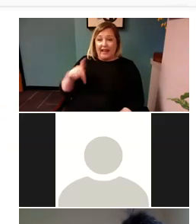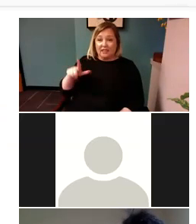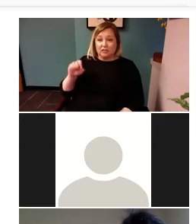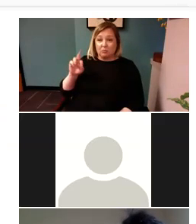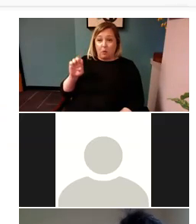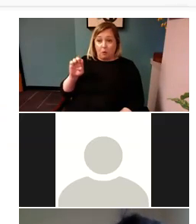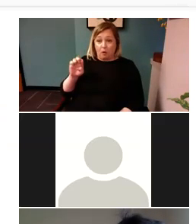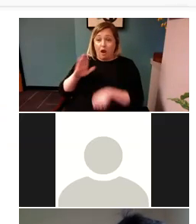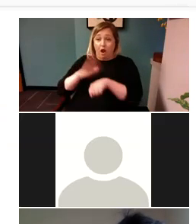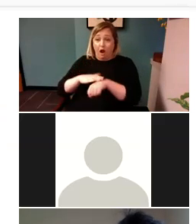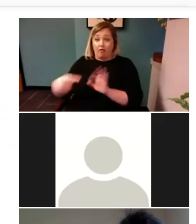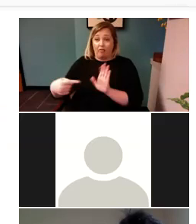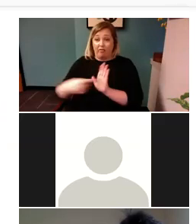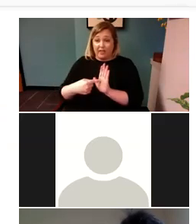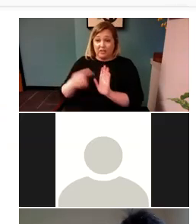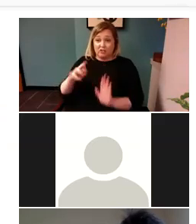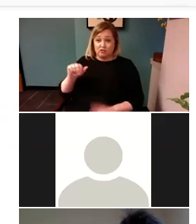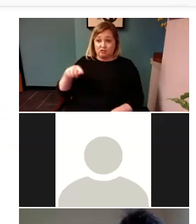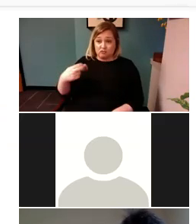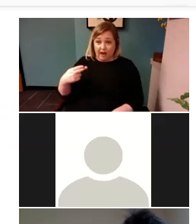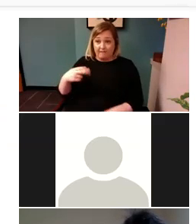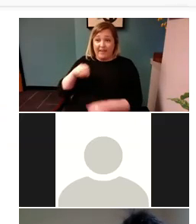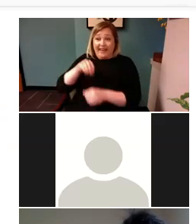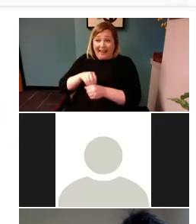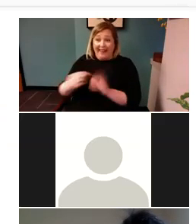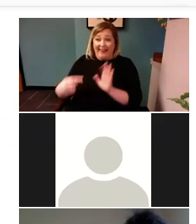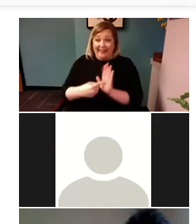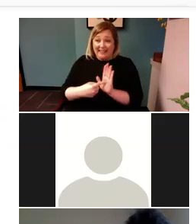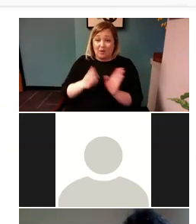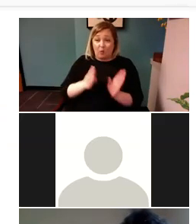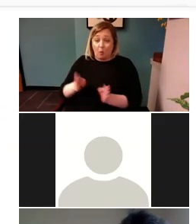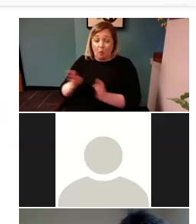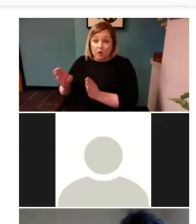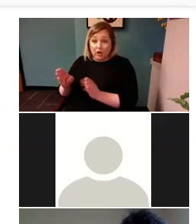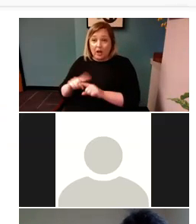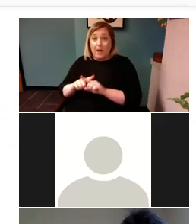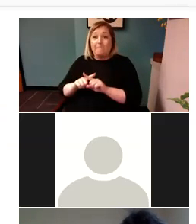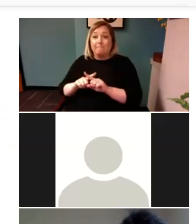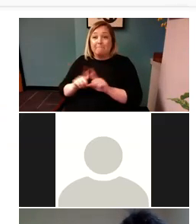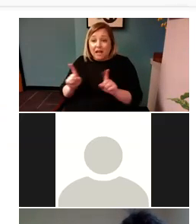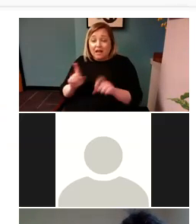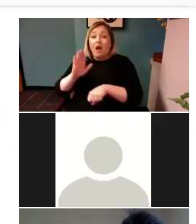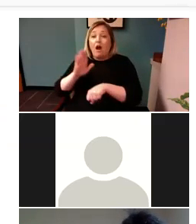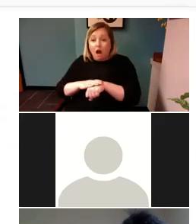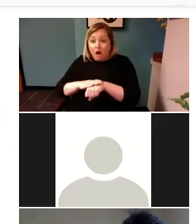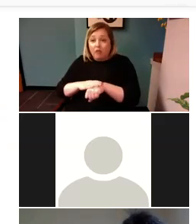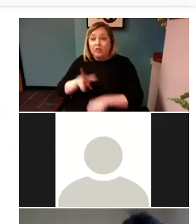graph in this order, but on the graph with reversed edges, or the transpose